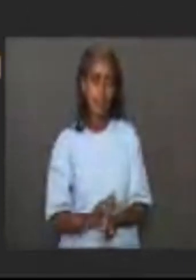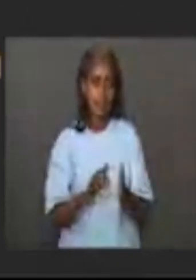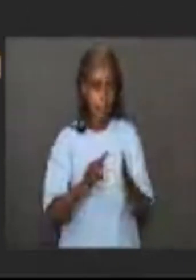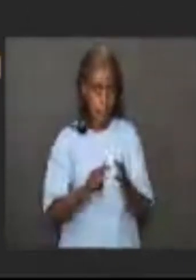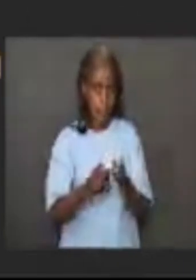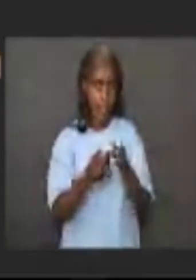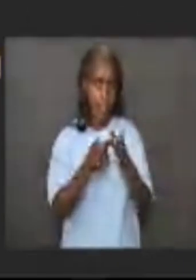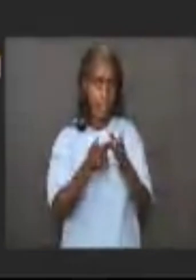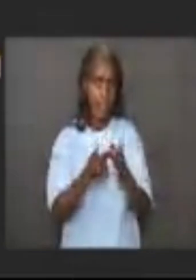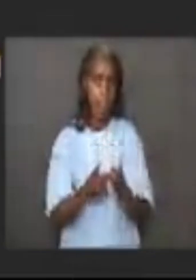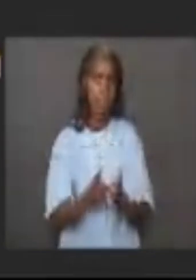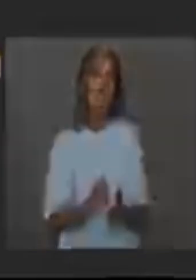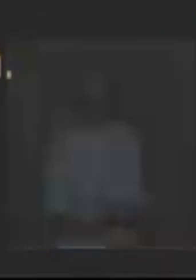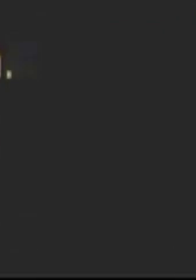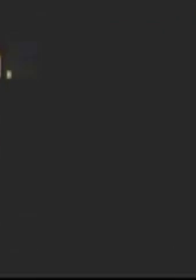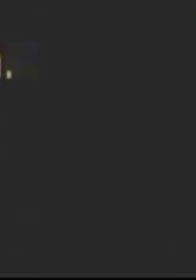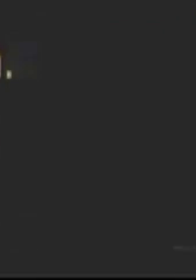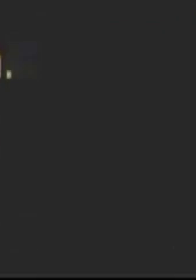Begin.